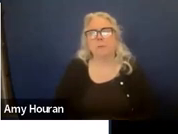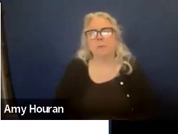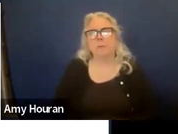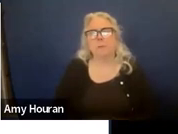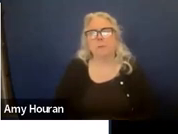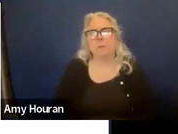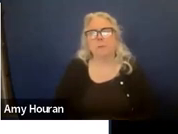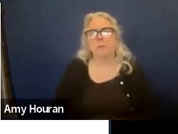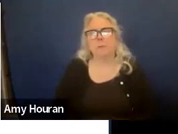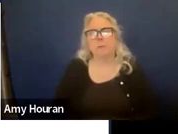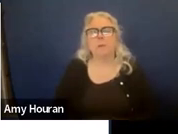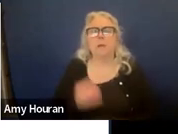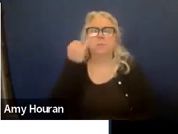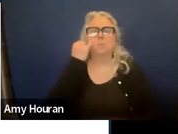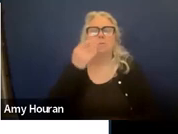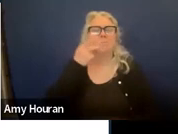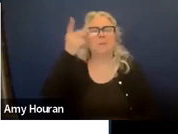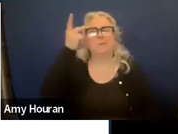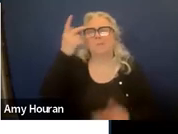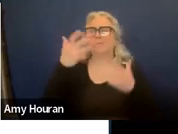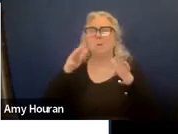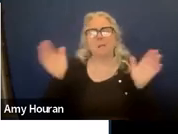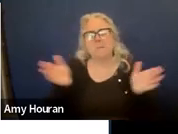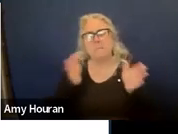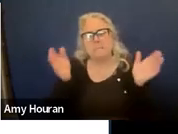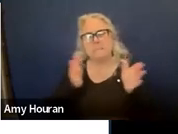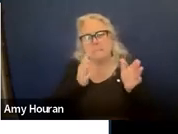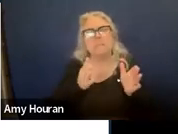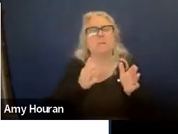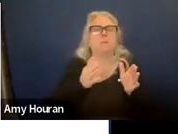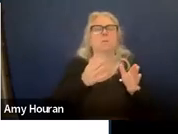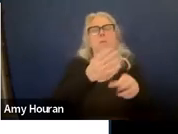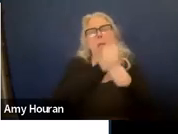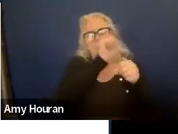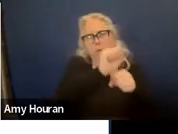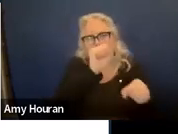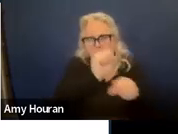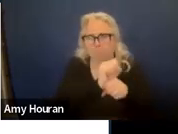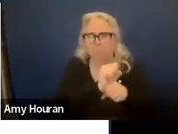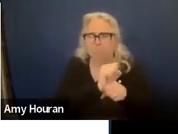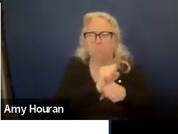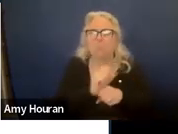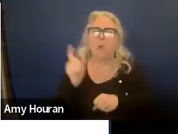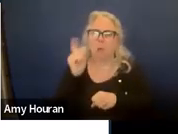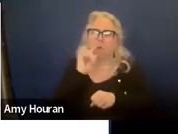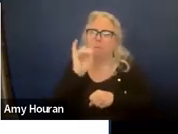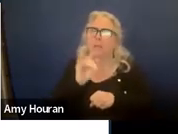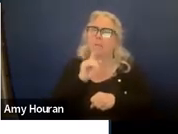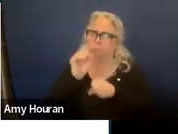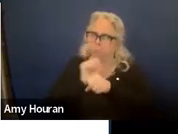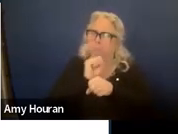What do we do if the parents don't want to encourage the child to seek employment? I heard this recently, actually.